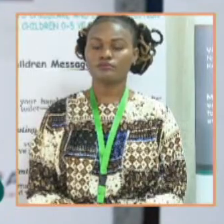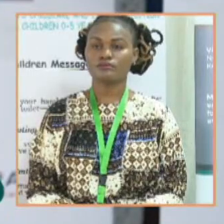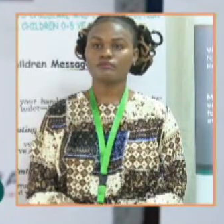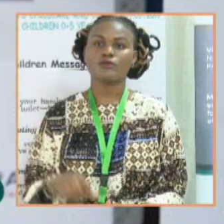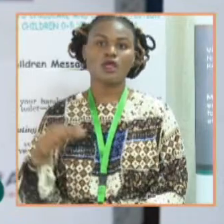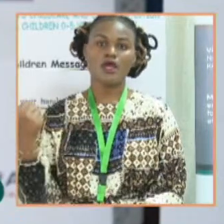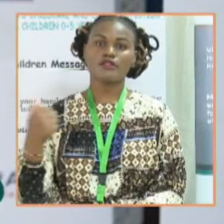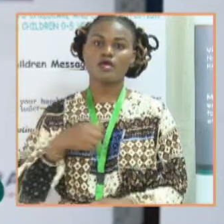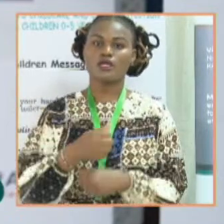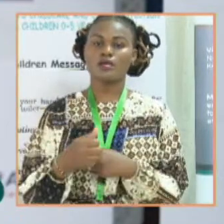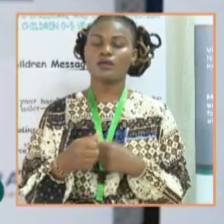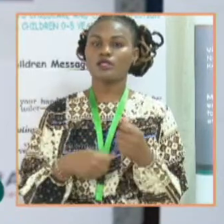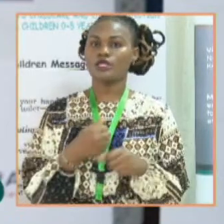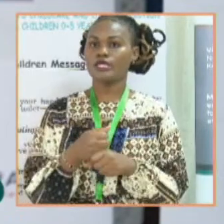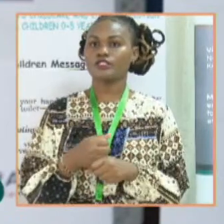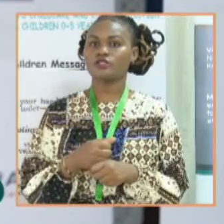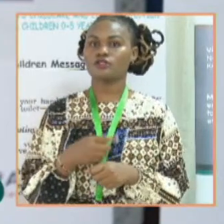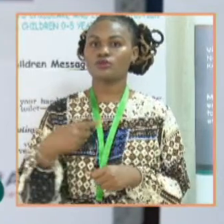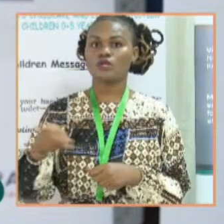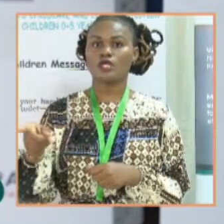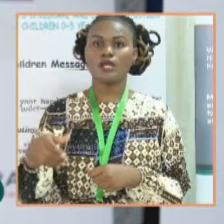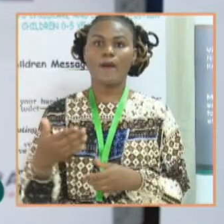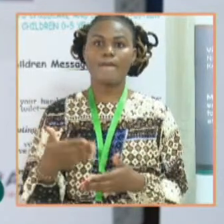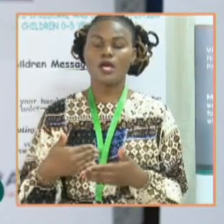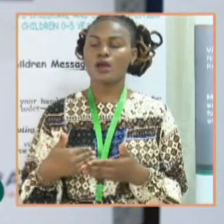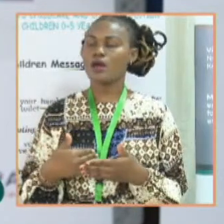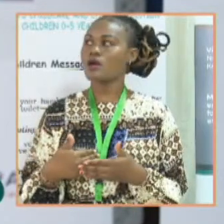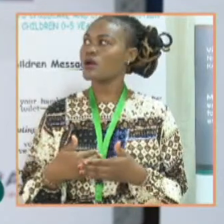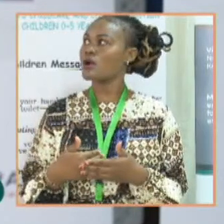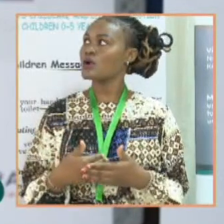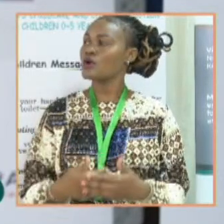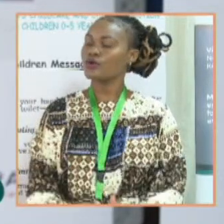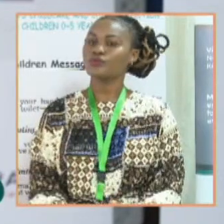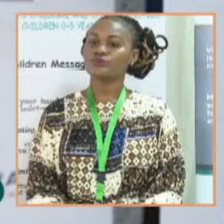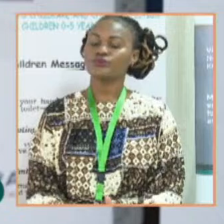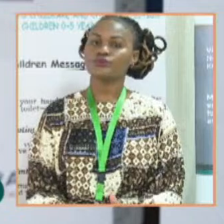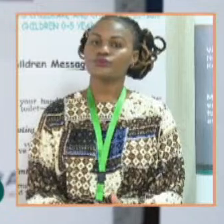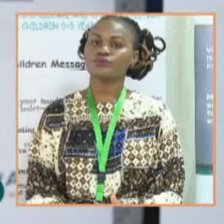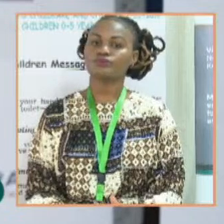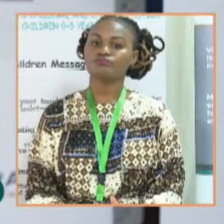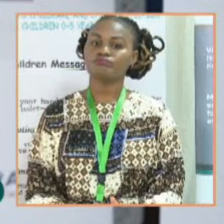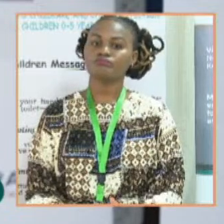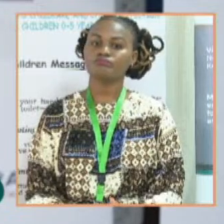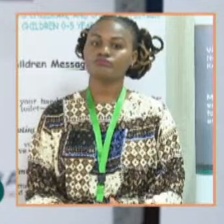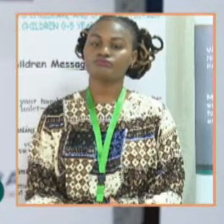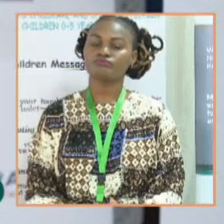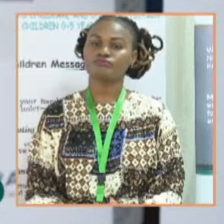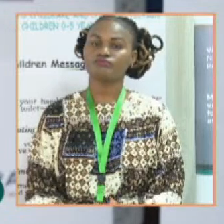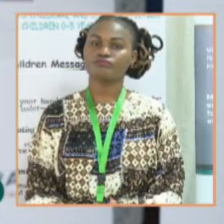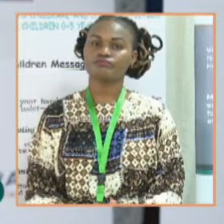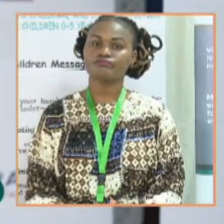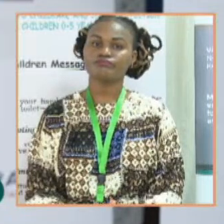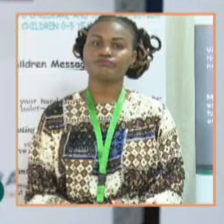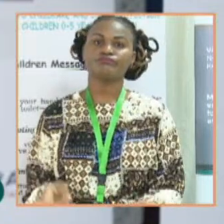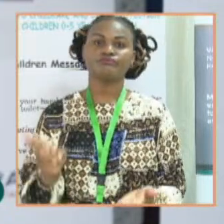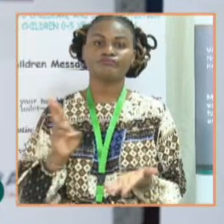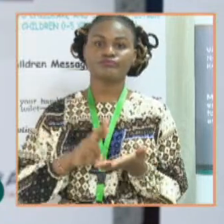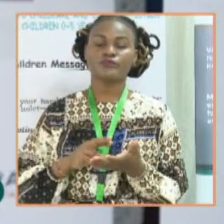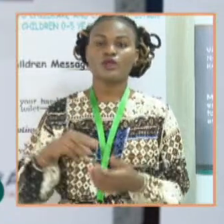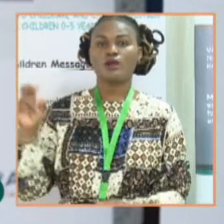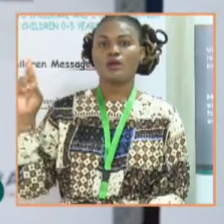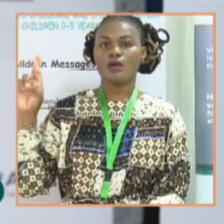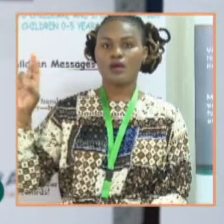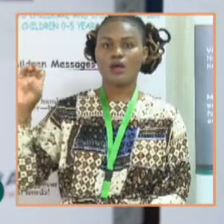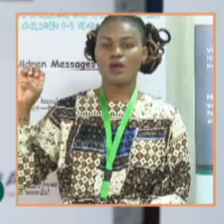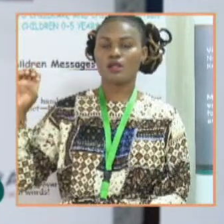years, again, we go back to not spending all the money. So based on that, we made a few recommendations. So the first